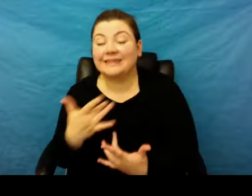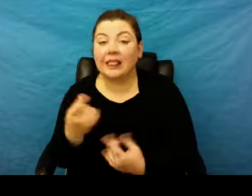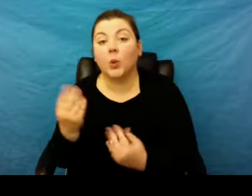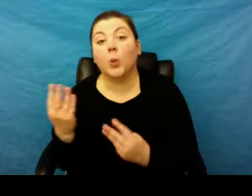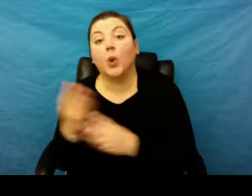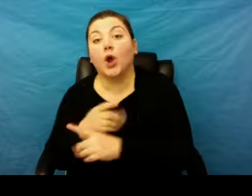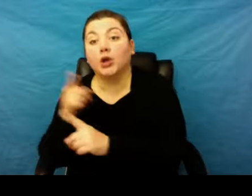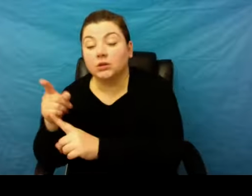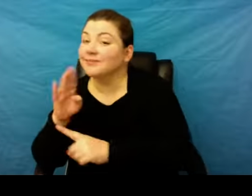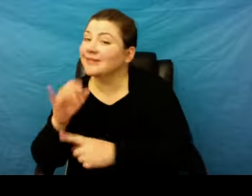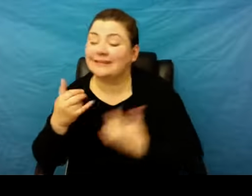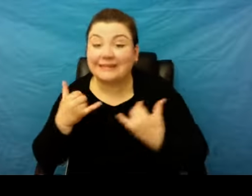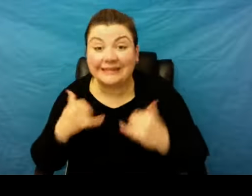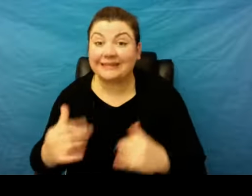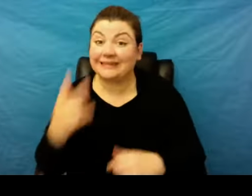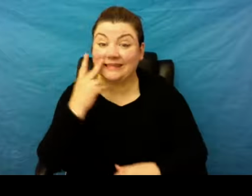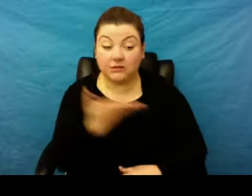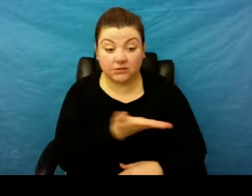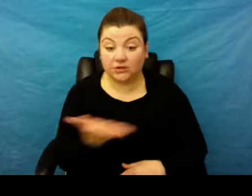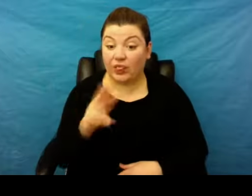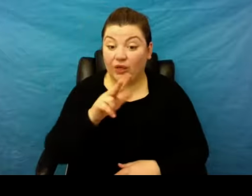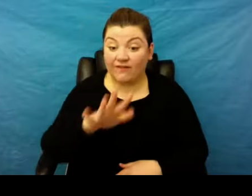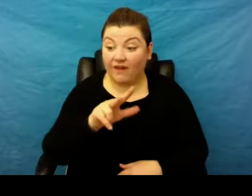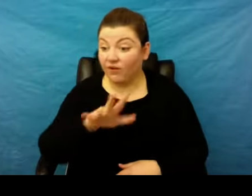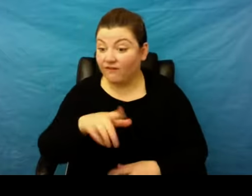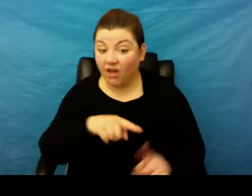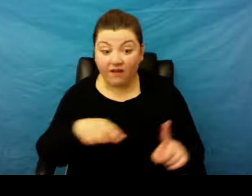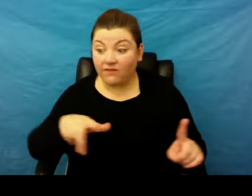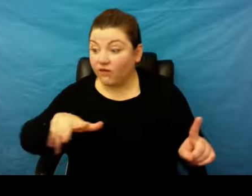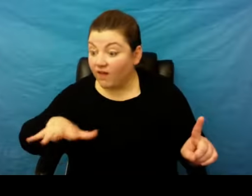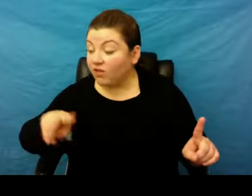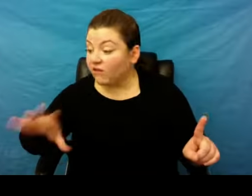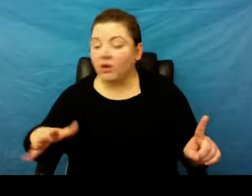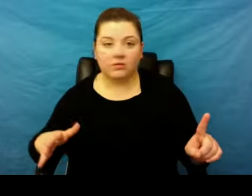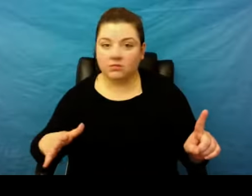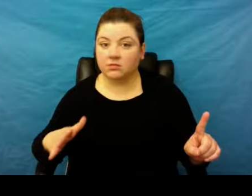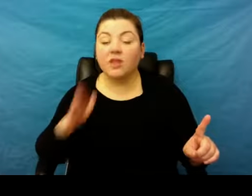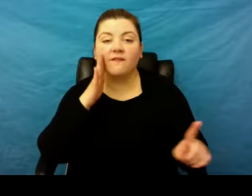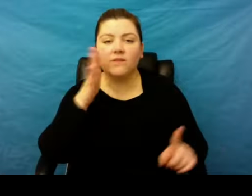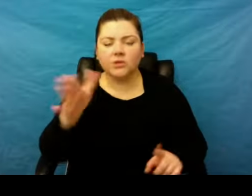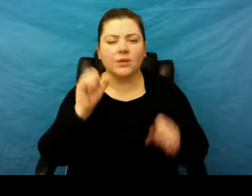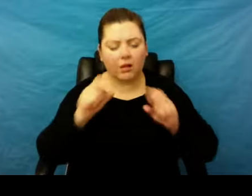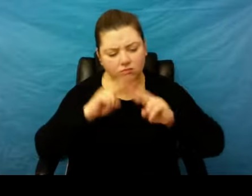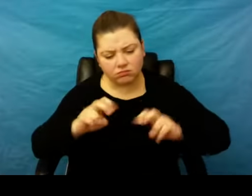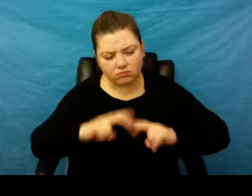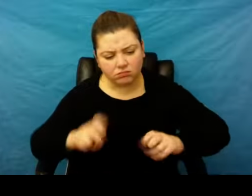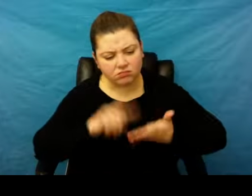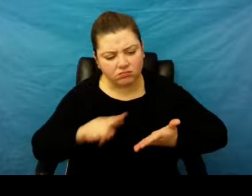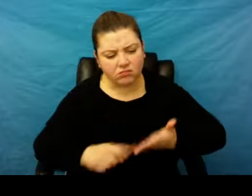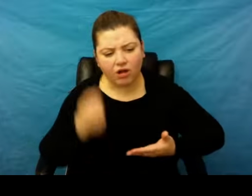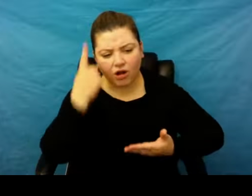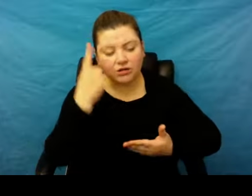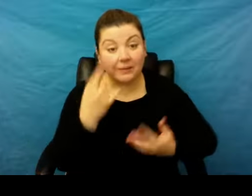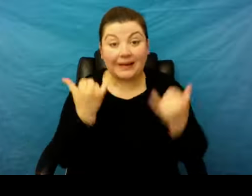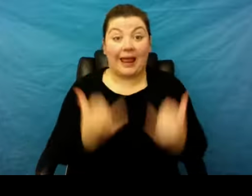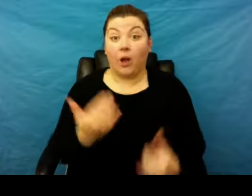people. We see a ton of 35-year-olds. And we will understand it someday, but we don't understand it right now. And so it's